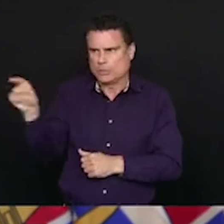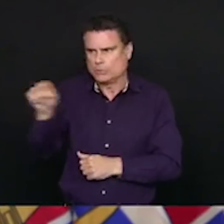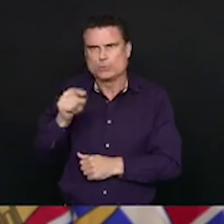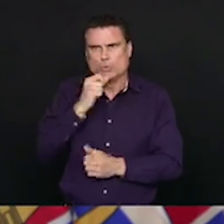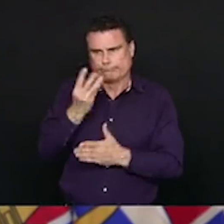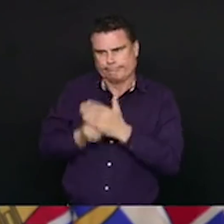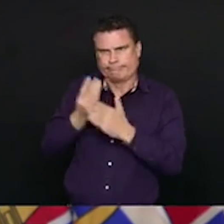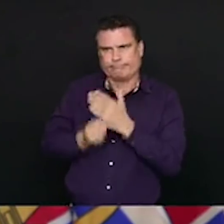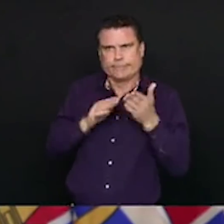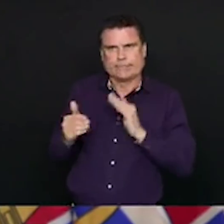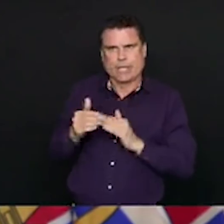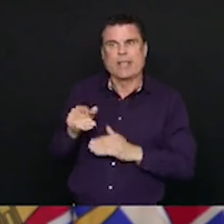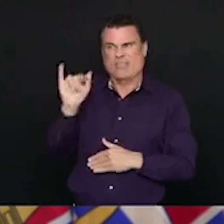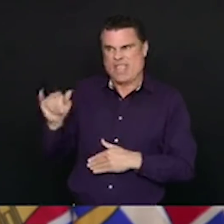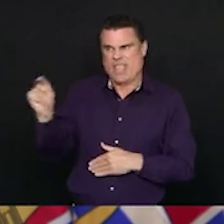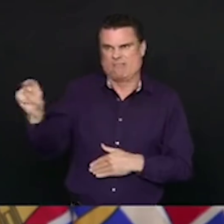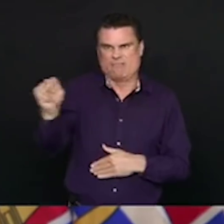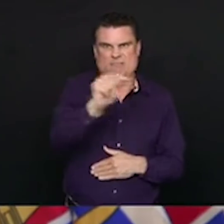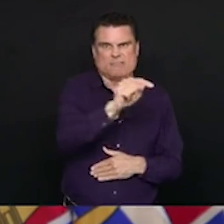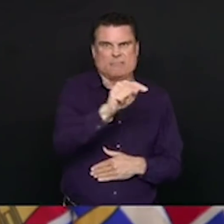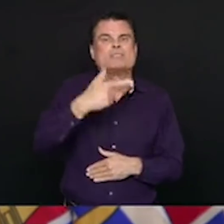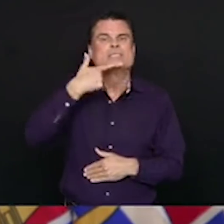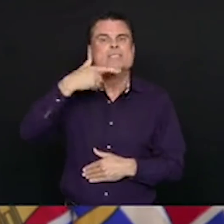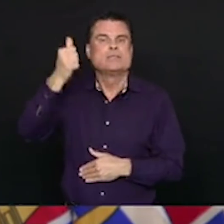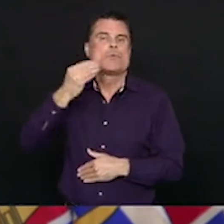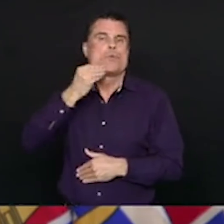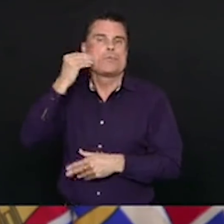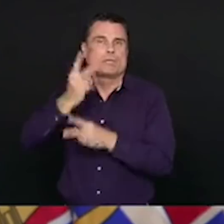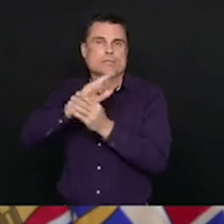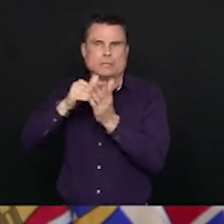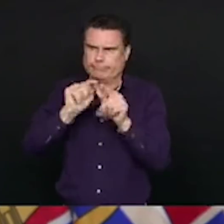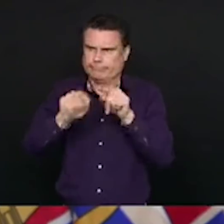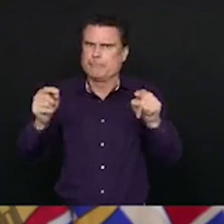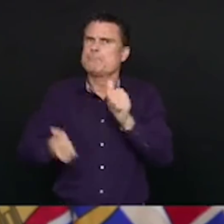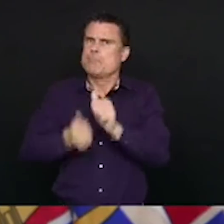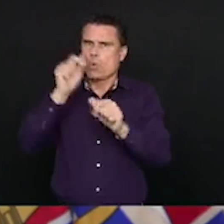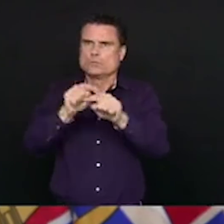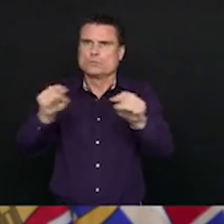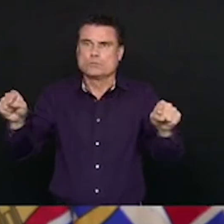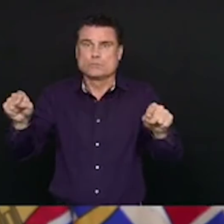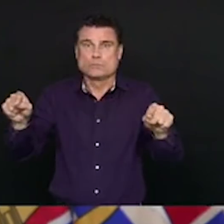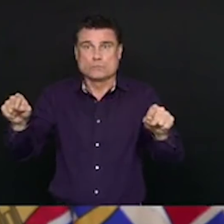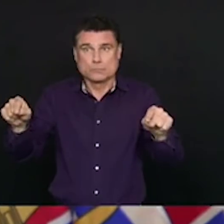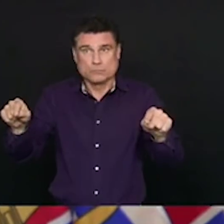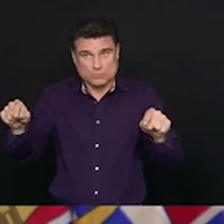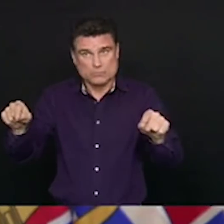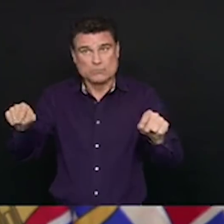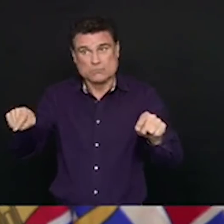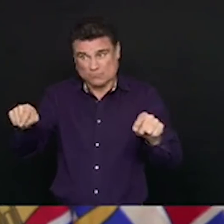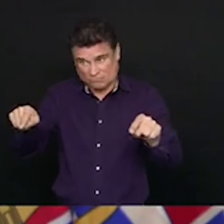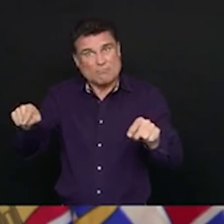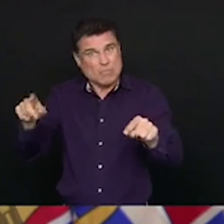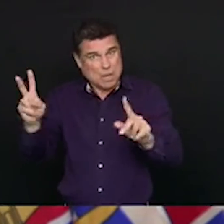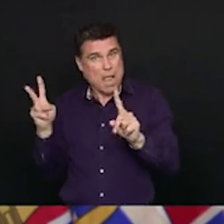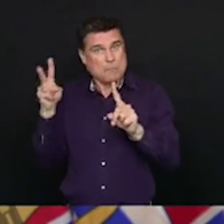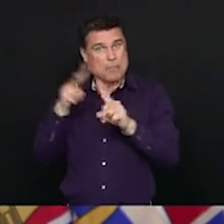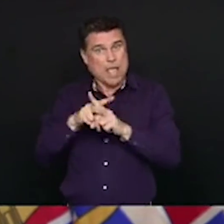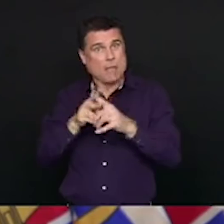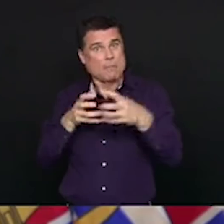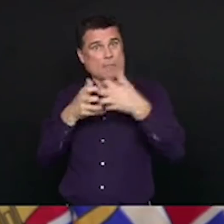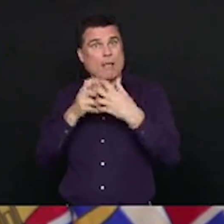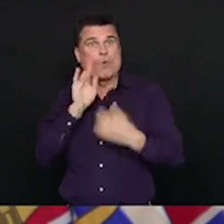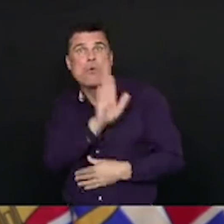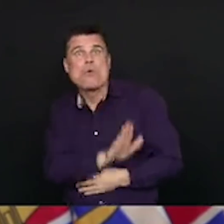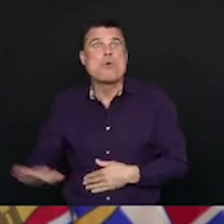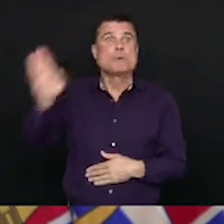don't understand. I don't believe that projections or estimations that are based on models are